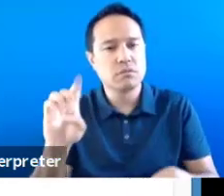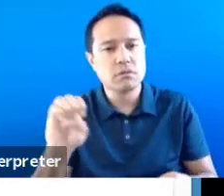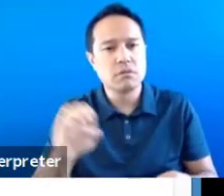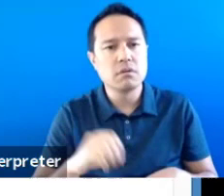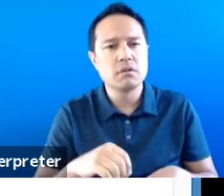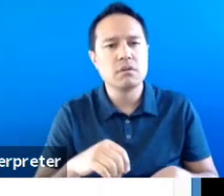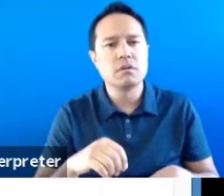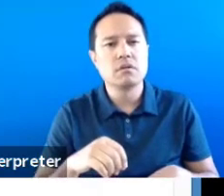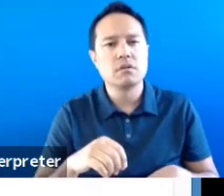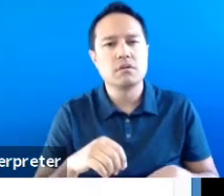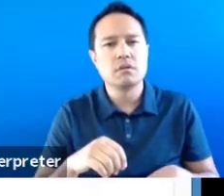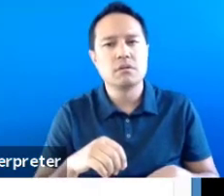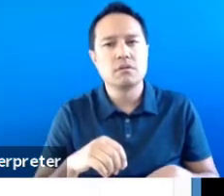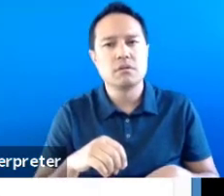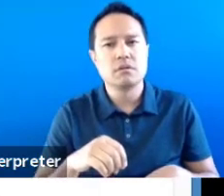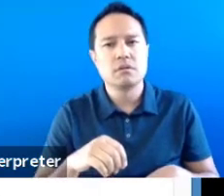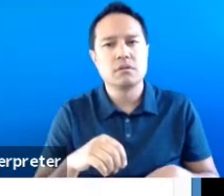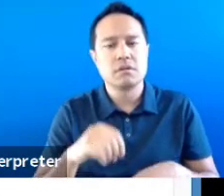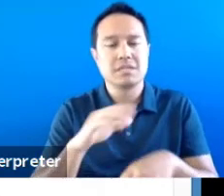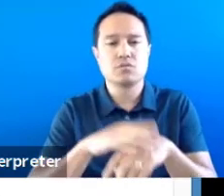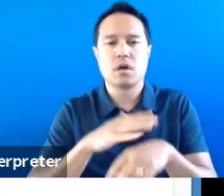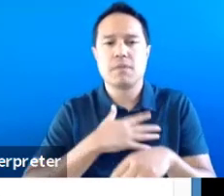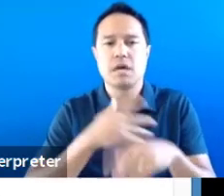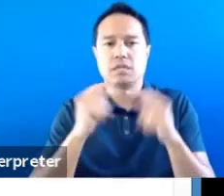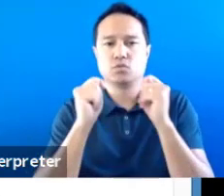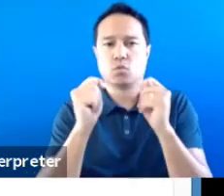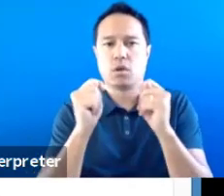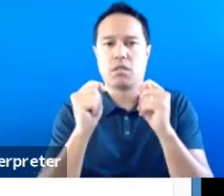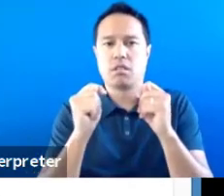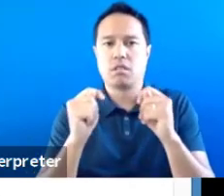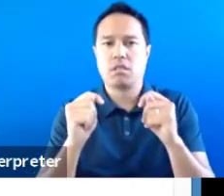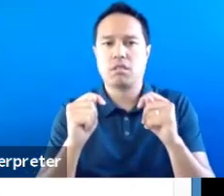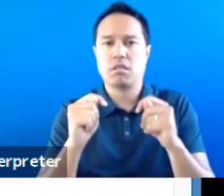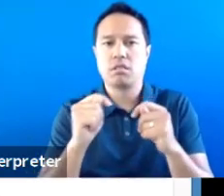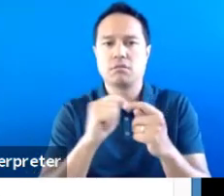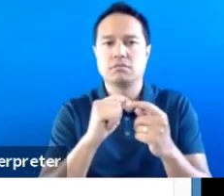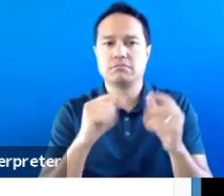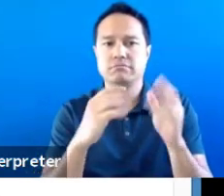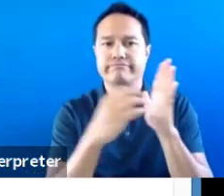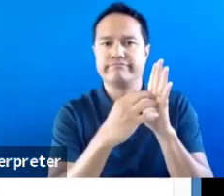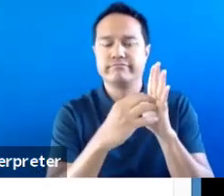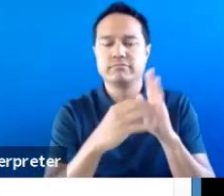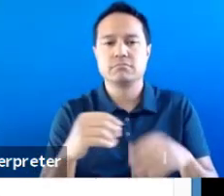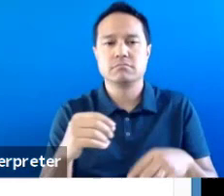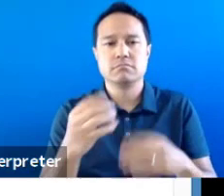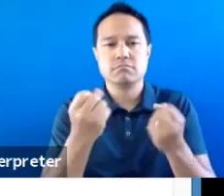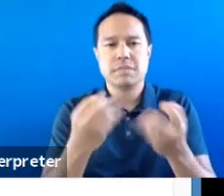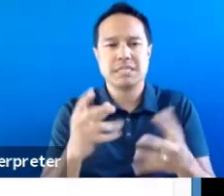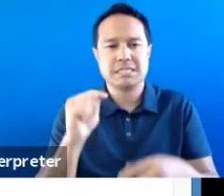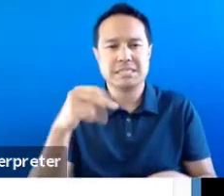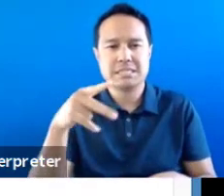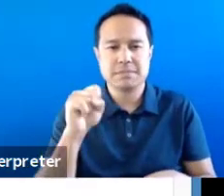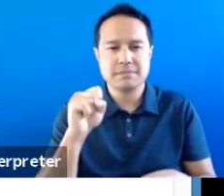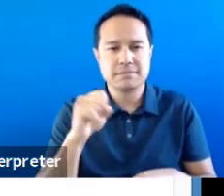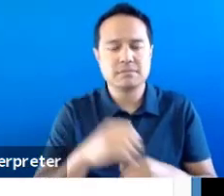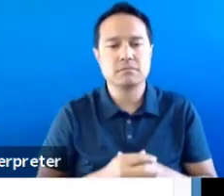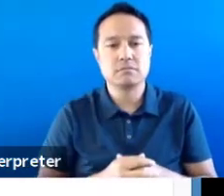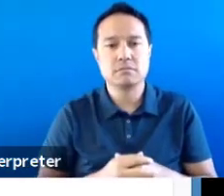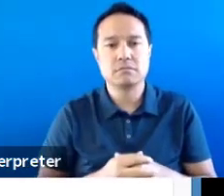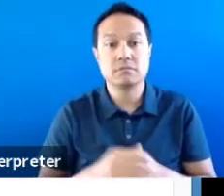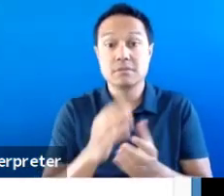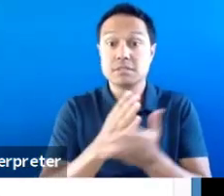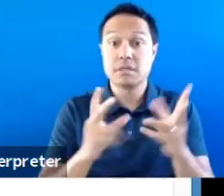Discovery Education, that's on my tutorial section, and I've got a bunch of other tips here as well. But it's also, I have people asking about,